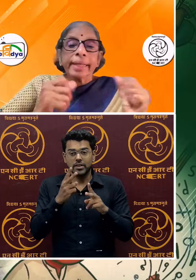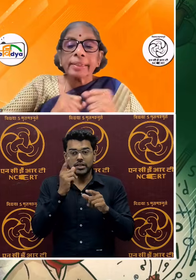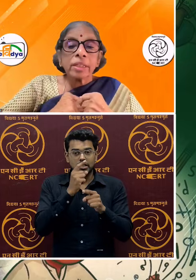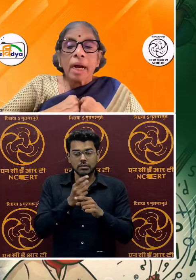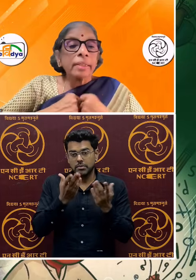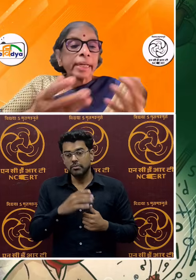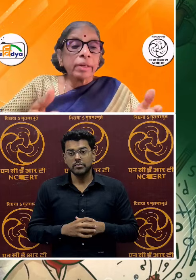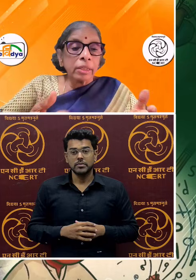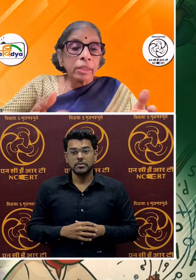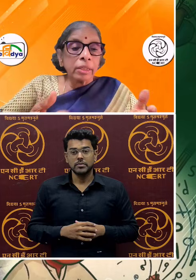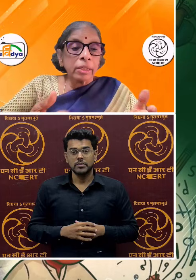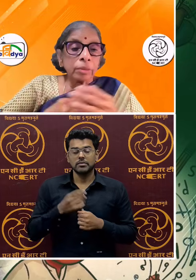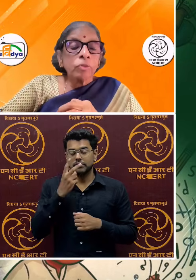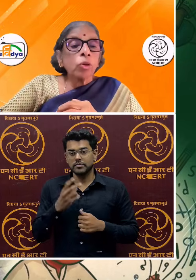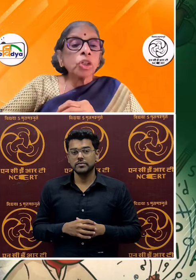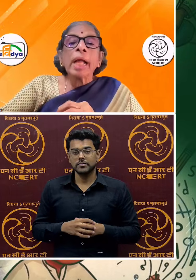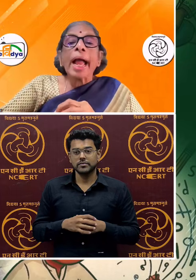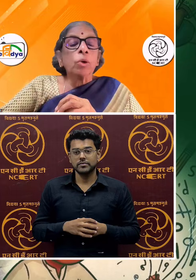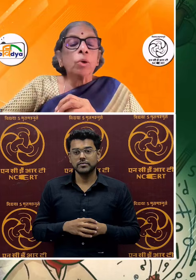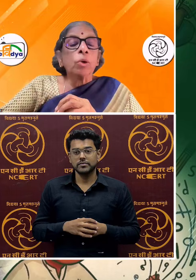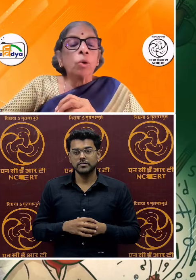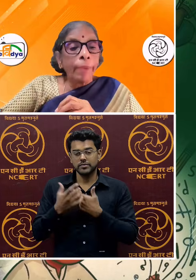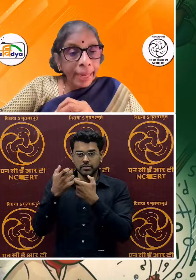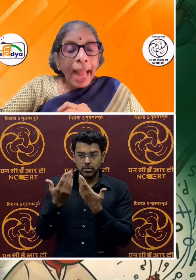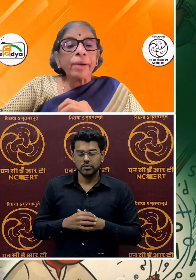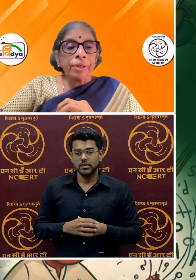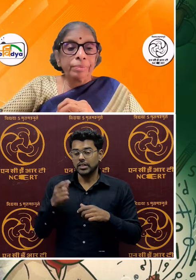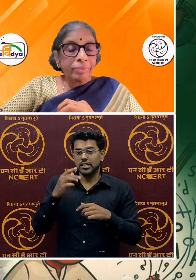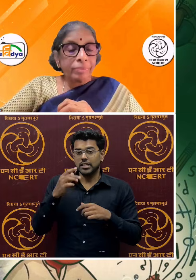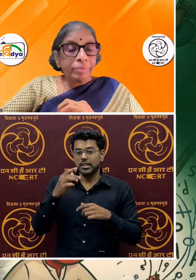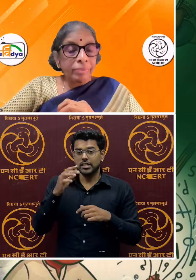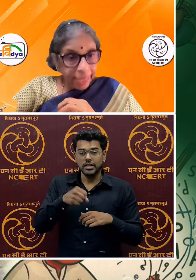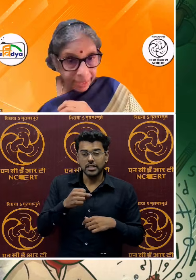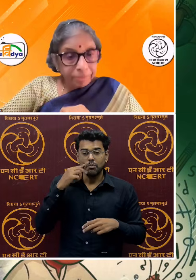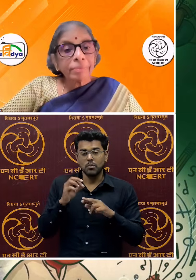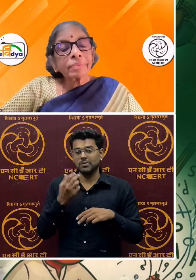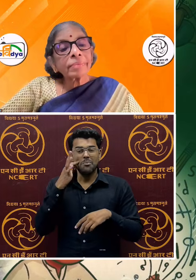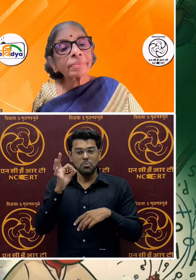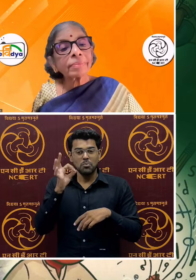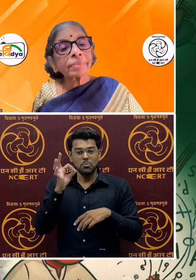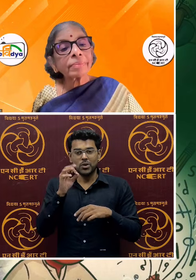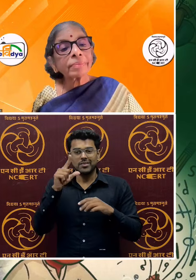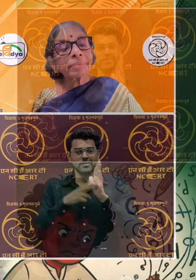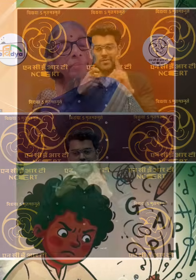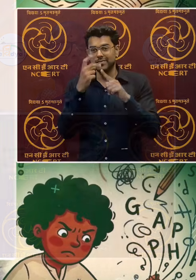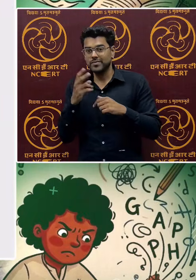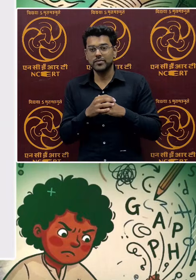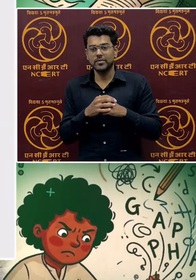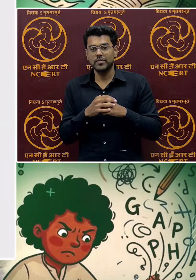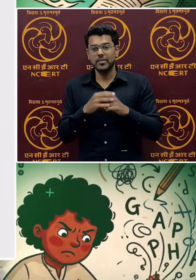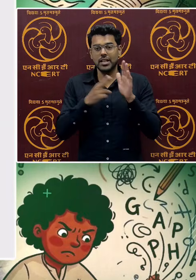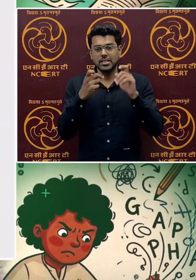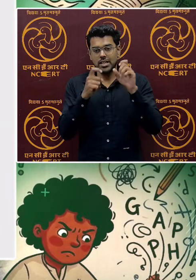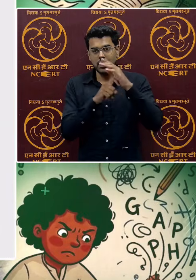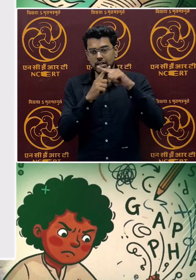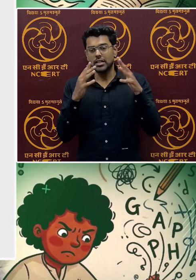think they can just take a absolutely. So this is our very important link, which you're talking about, NCERT web page. It's